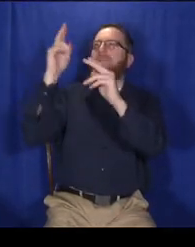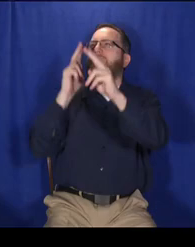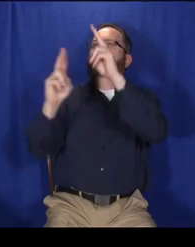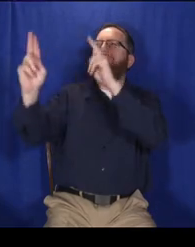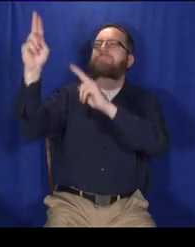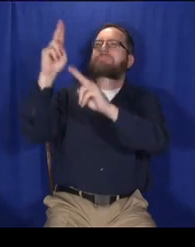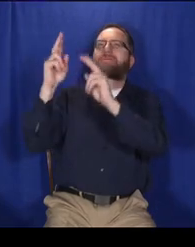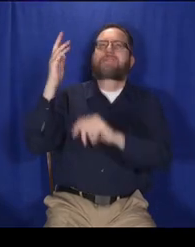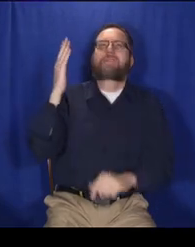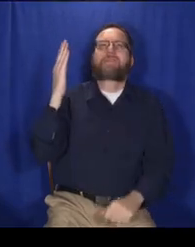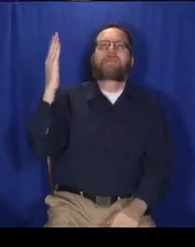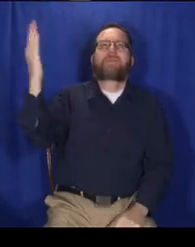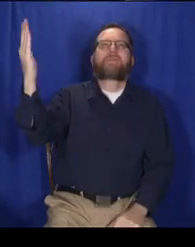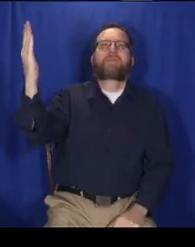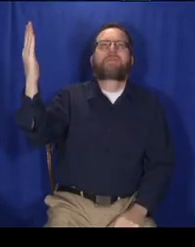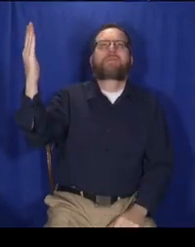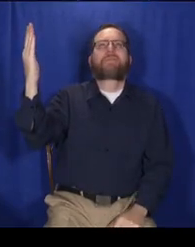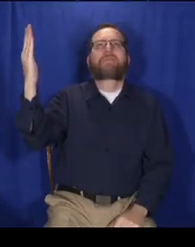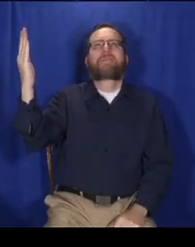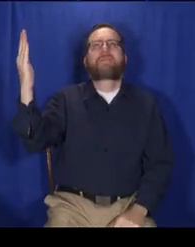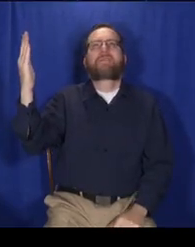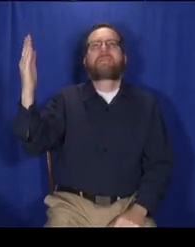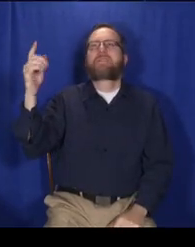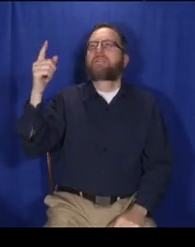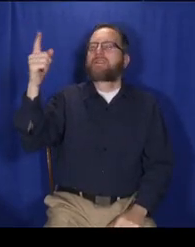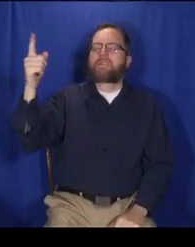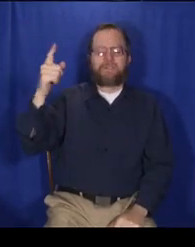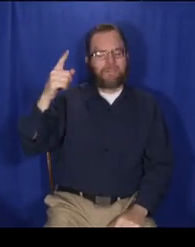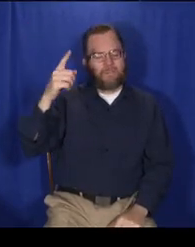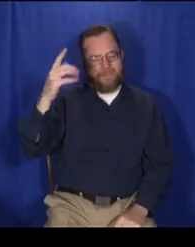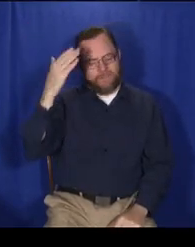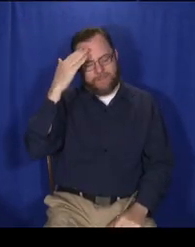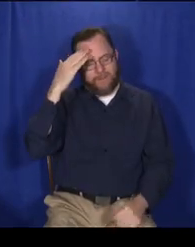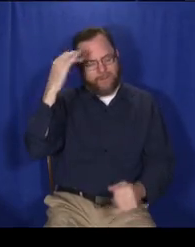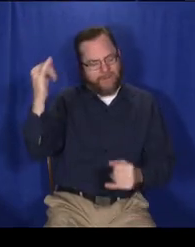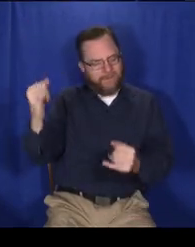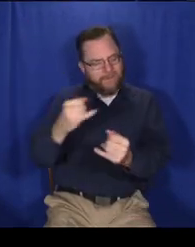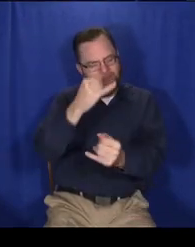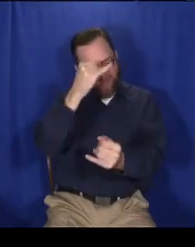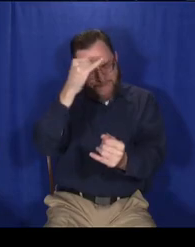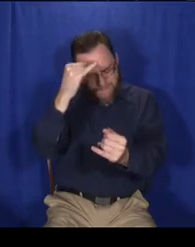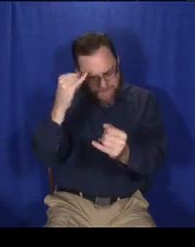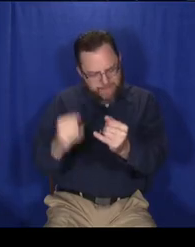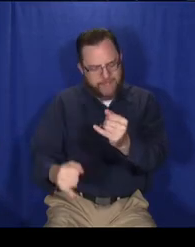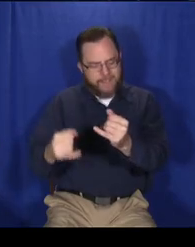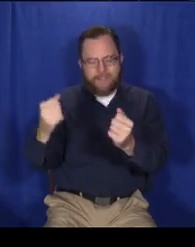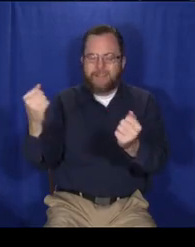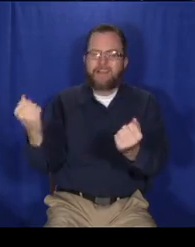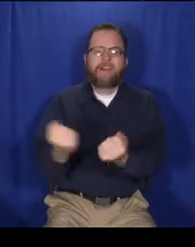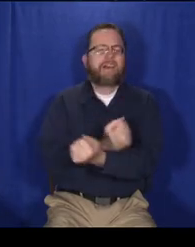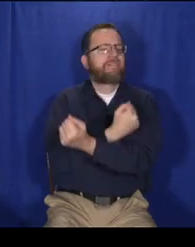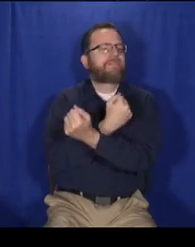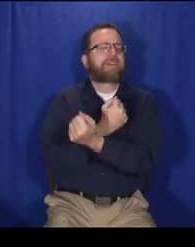confidence we sing this. Come on. You get the last word.